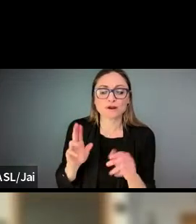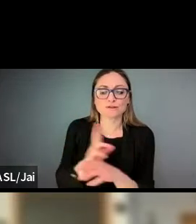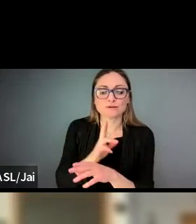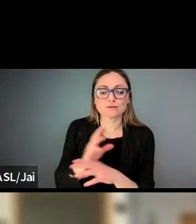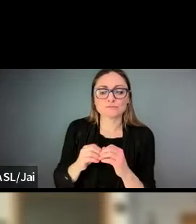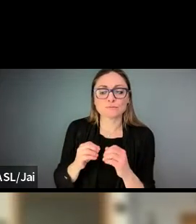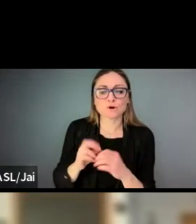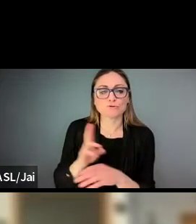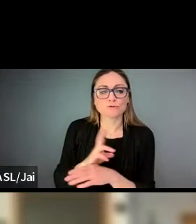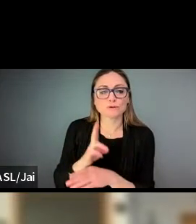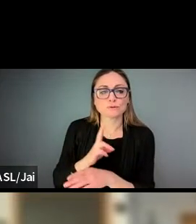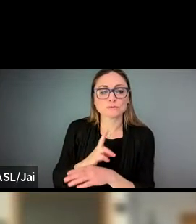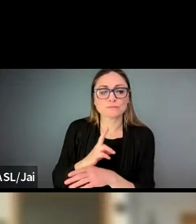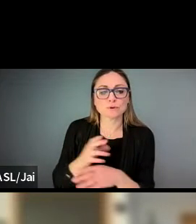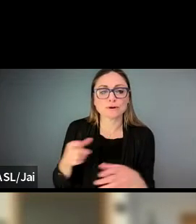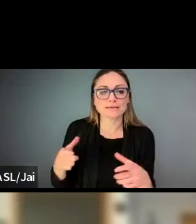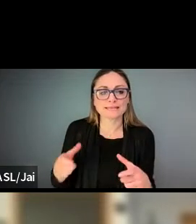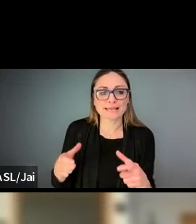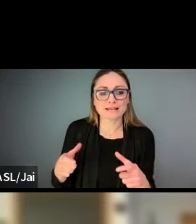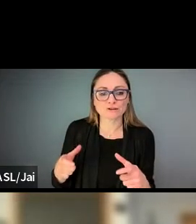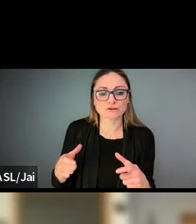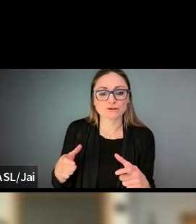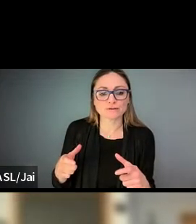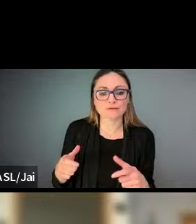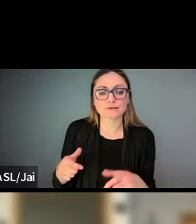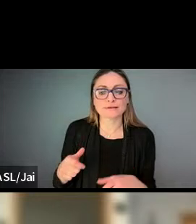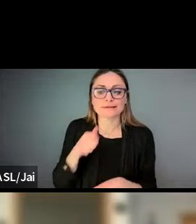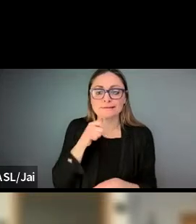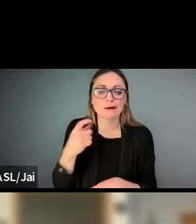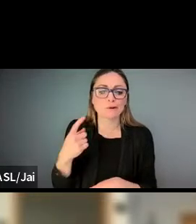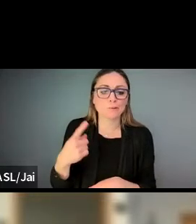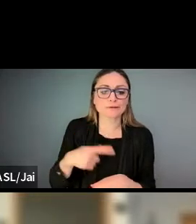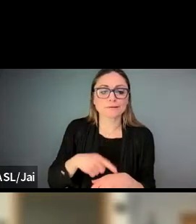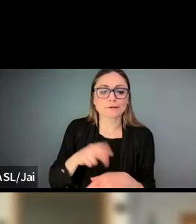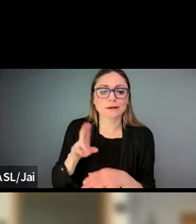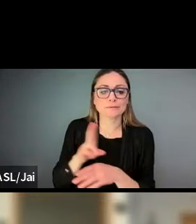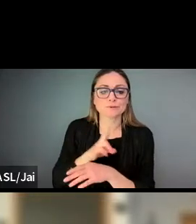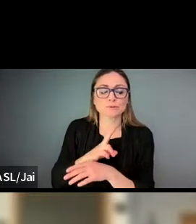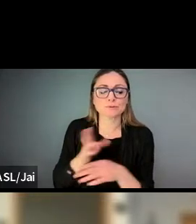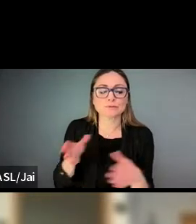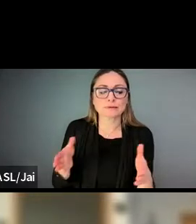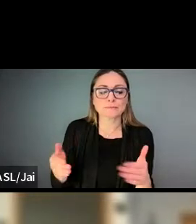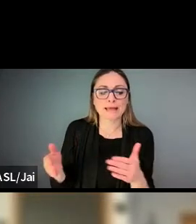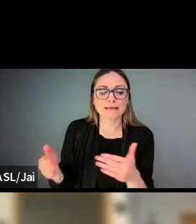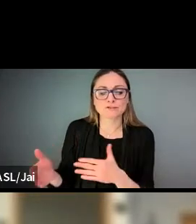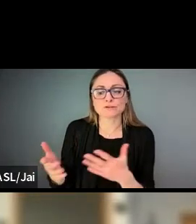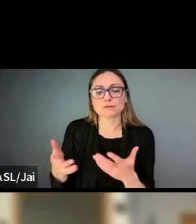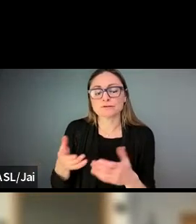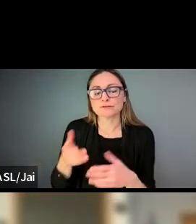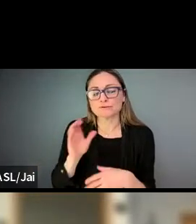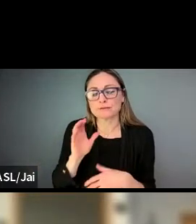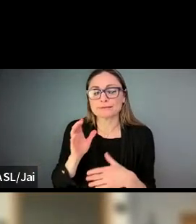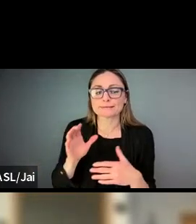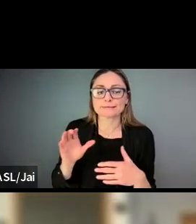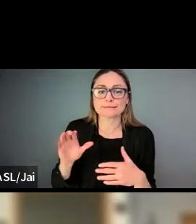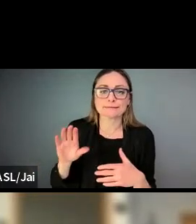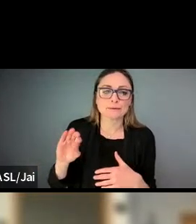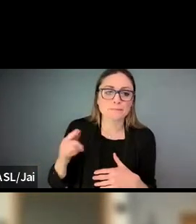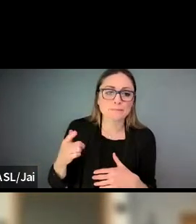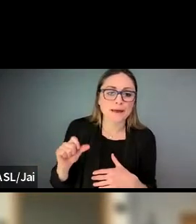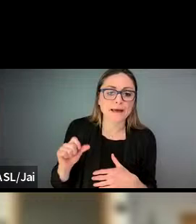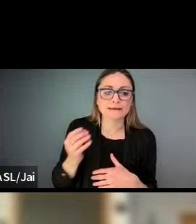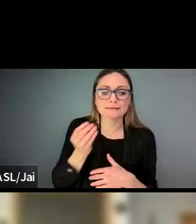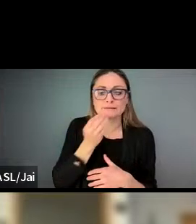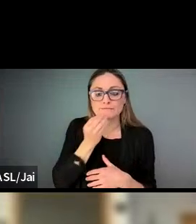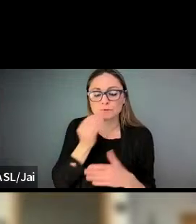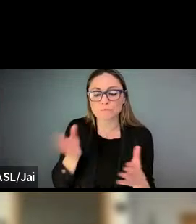reusable containers, not using one-time use packaging, drinks, bags, food packages,